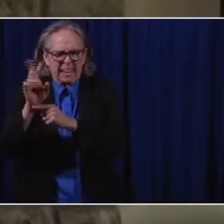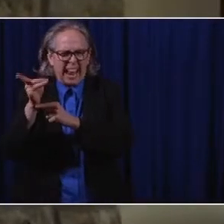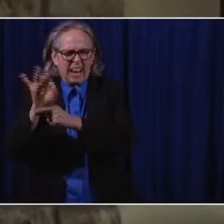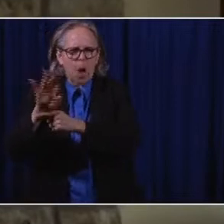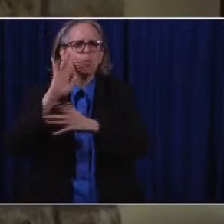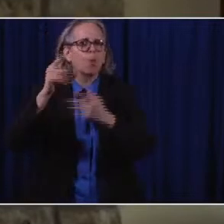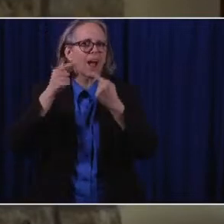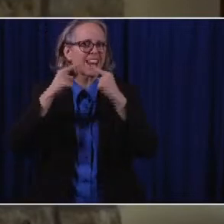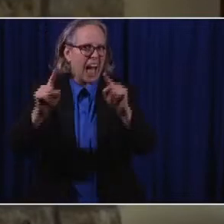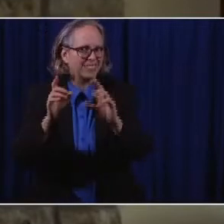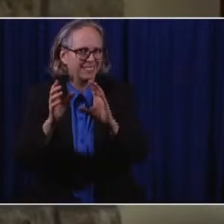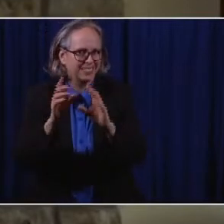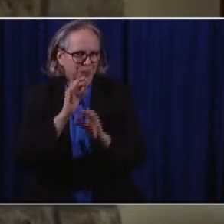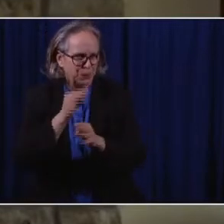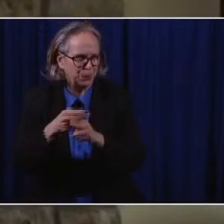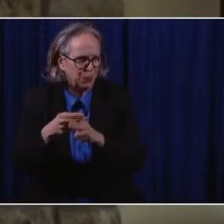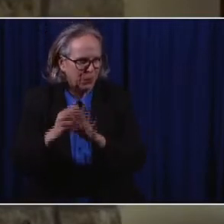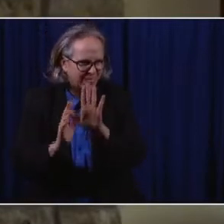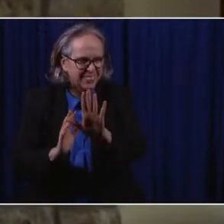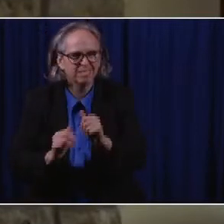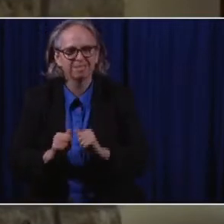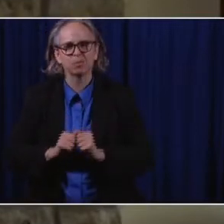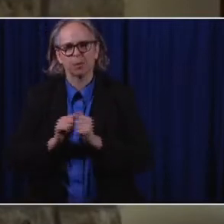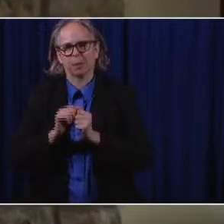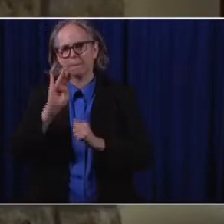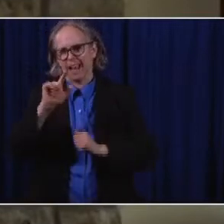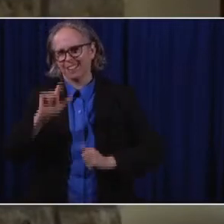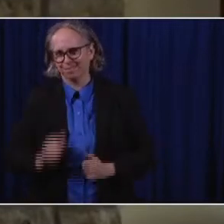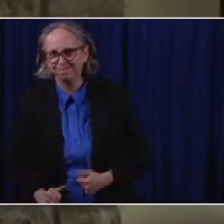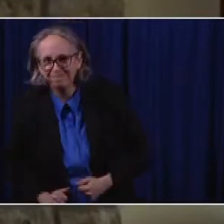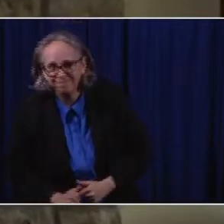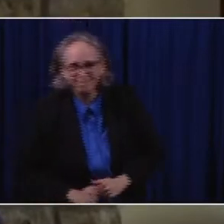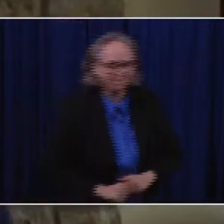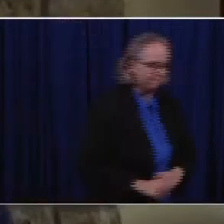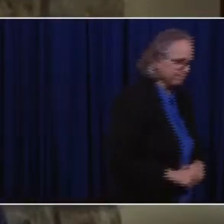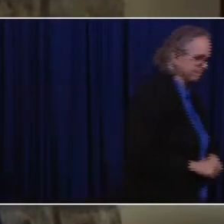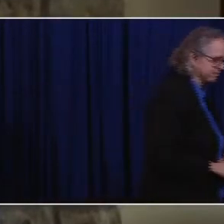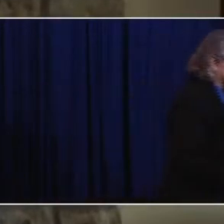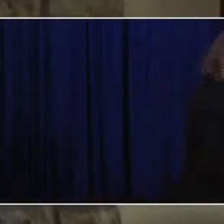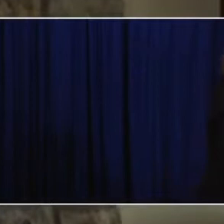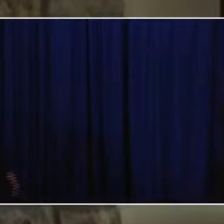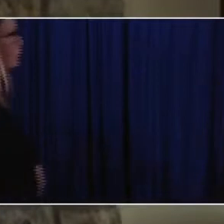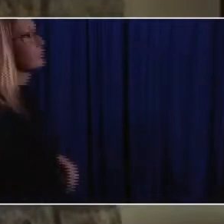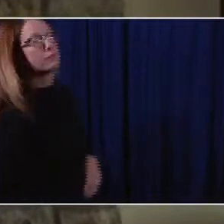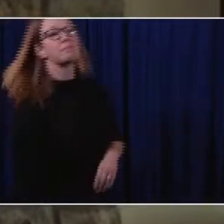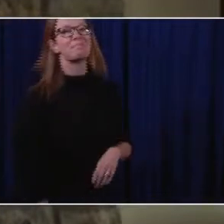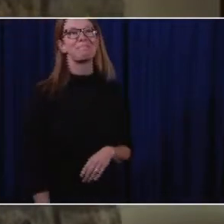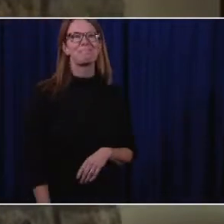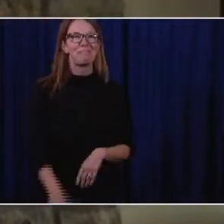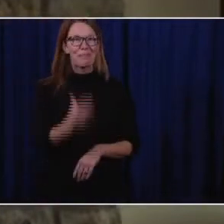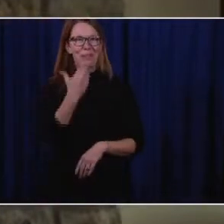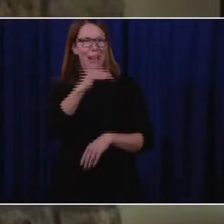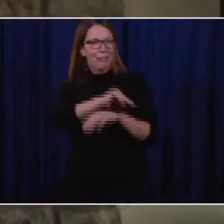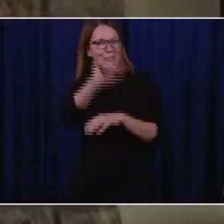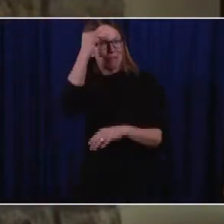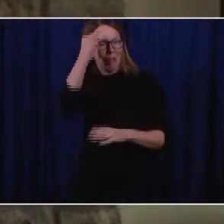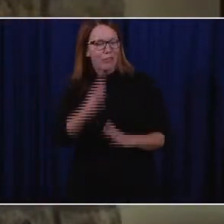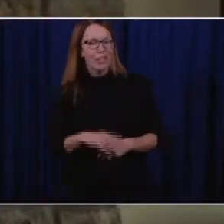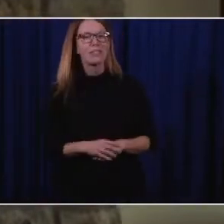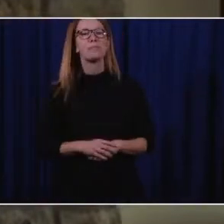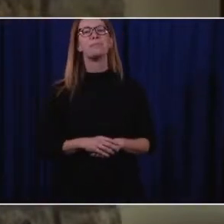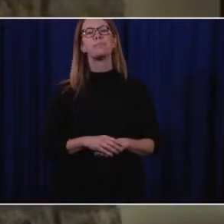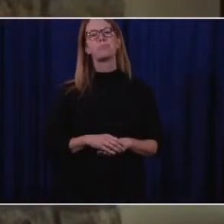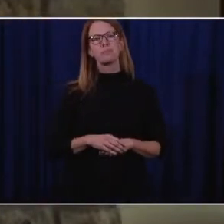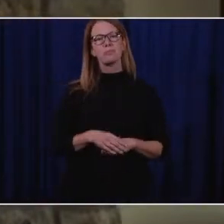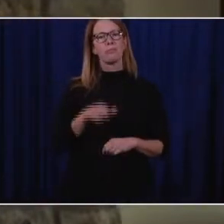Next question is from Dustin Ensinger at Gongwer News Service. Good afternoon, Governor. Lately, when you've